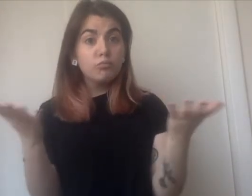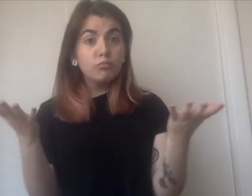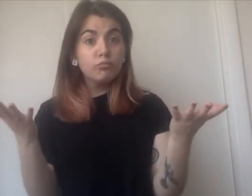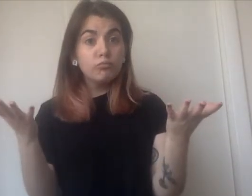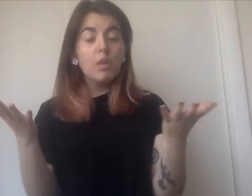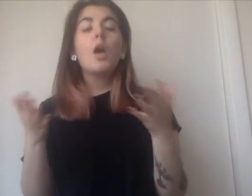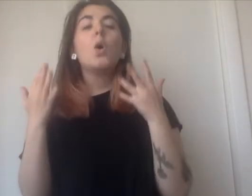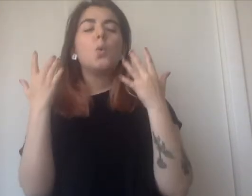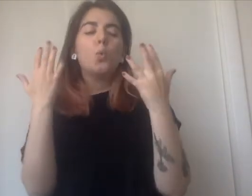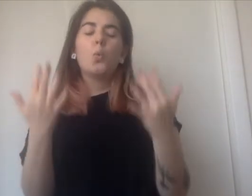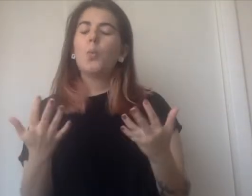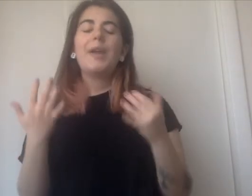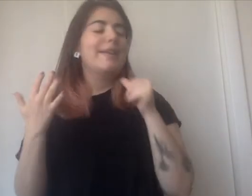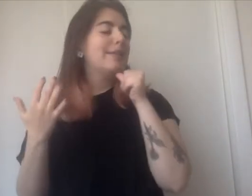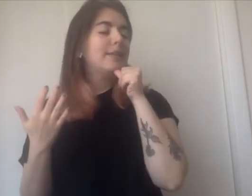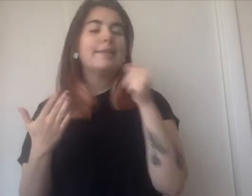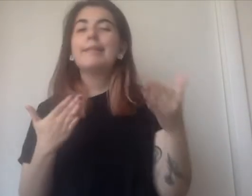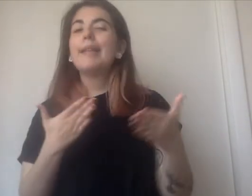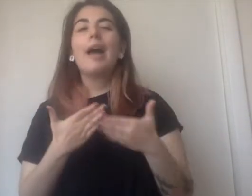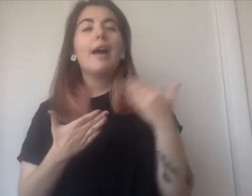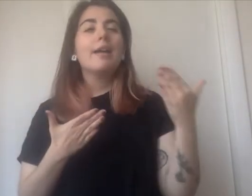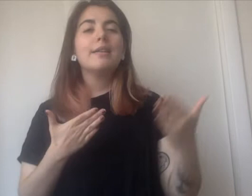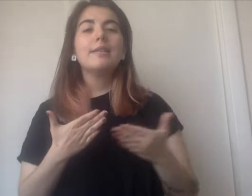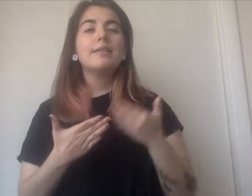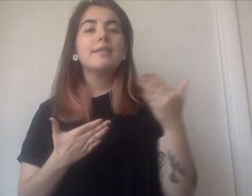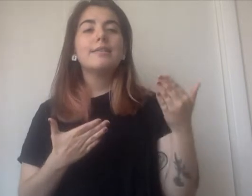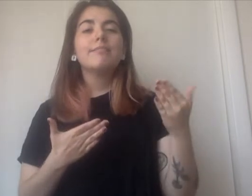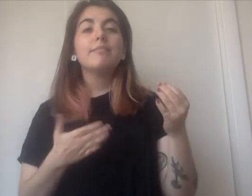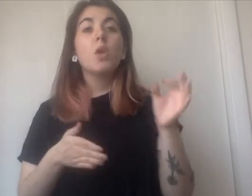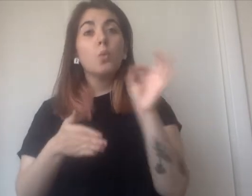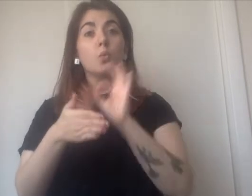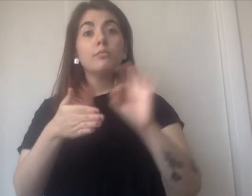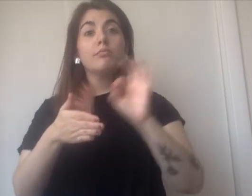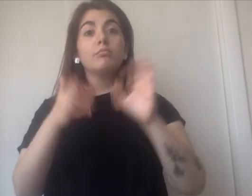Waiting is Not Easy by Mo Willems.